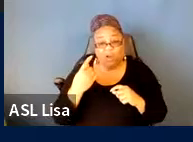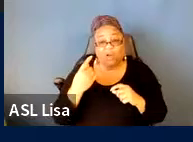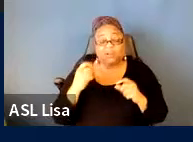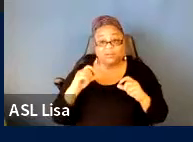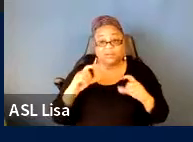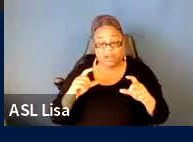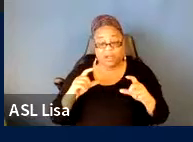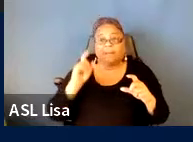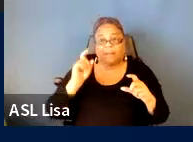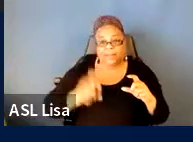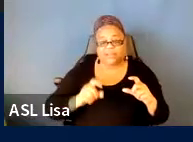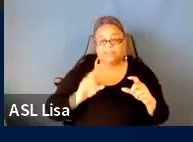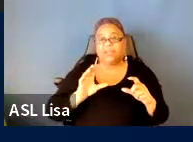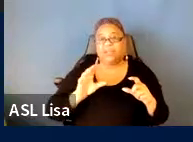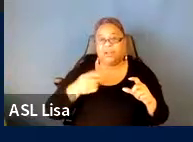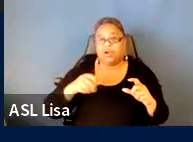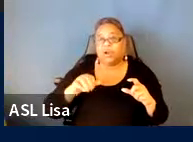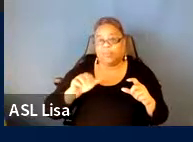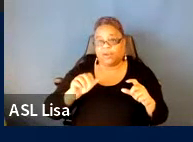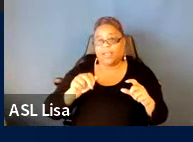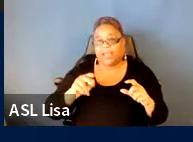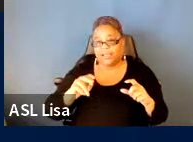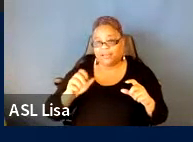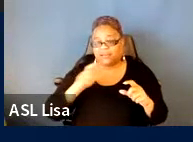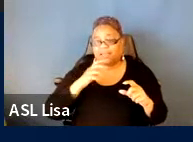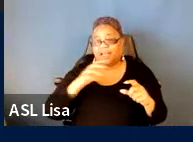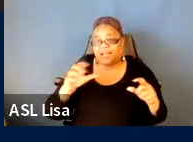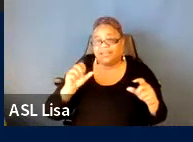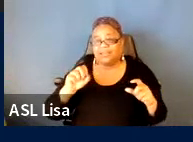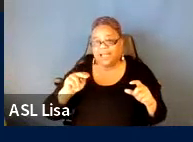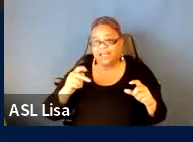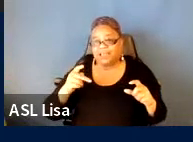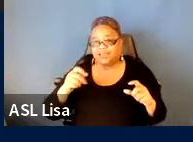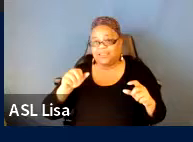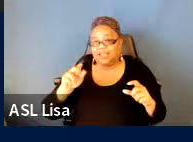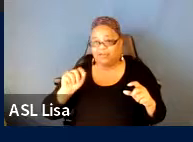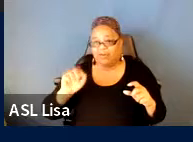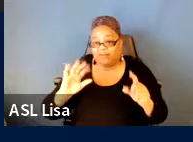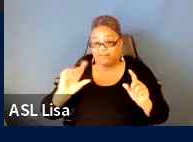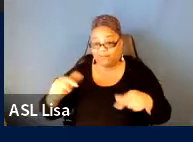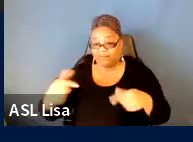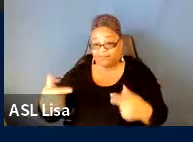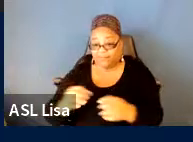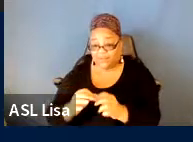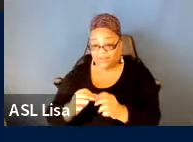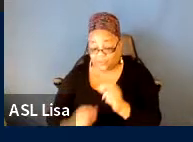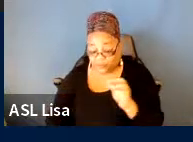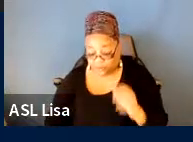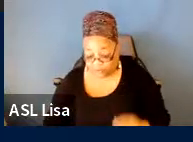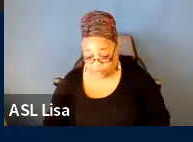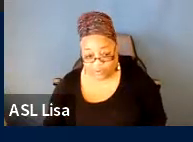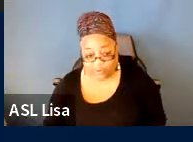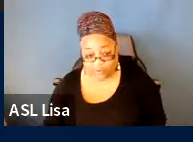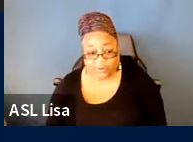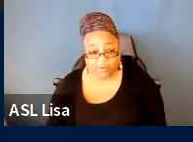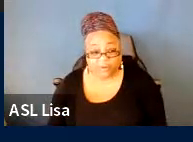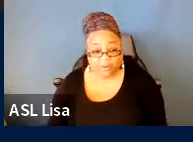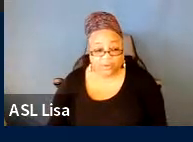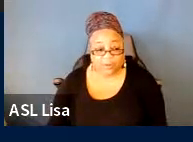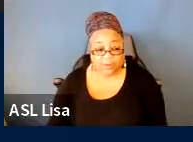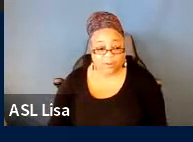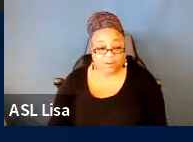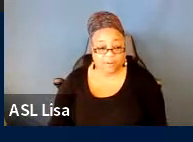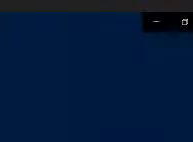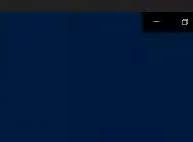serif. Next slide, please. 32. And character spacing, section 703.2.7